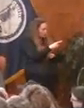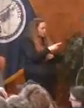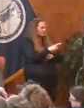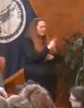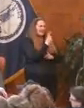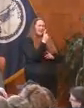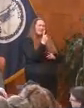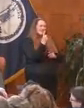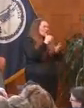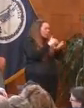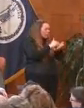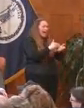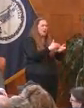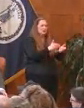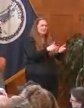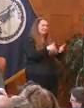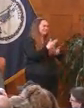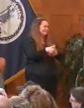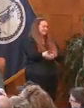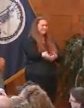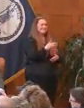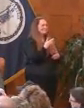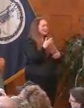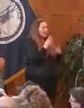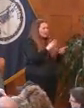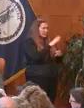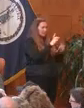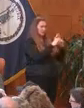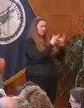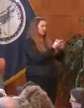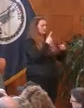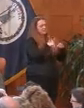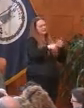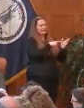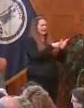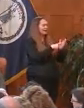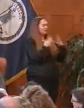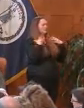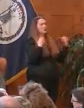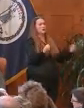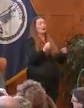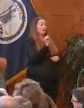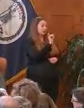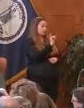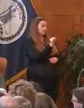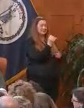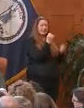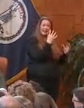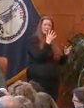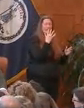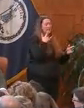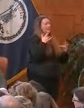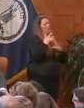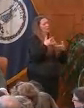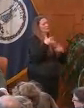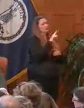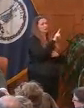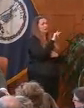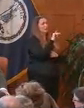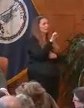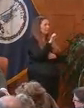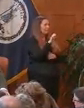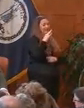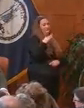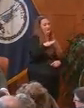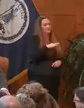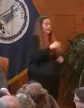your district who are working that they cannot afford health insurance. Many worry about lifetime benefits. What are you doing to deal with these